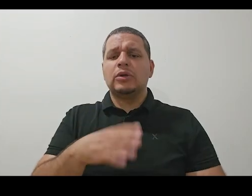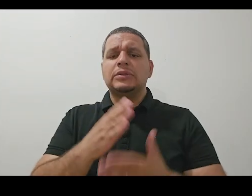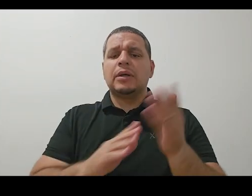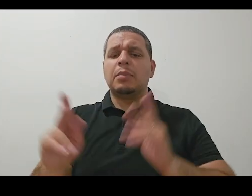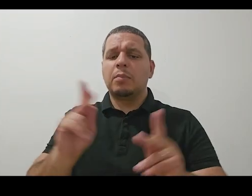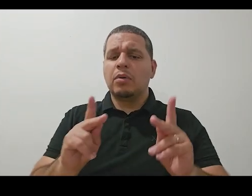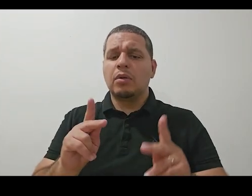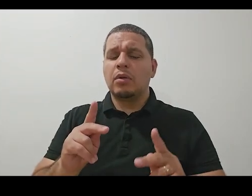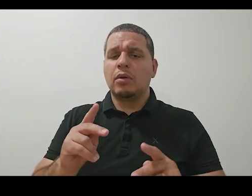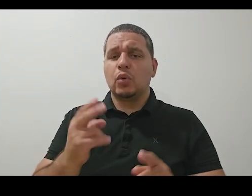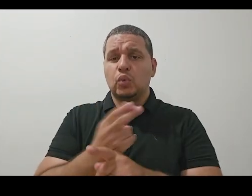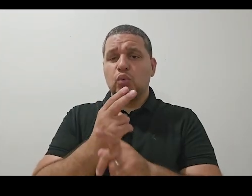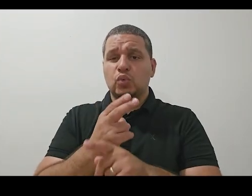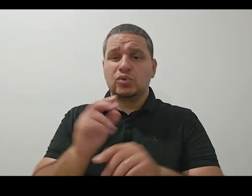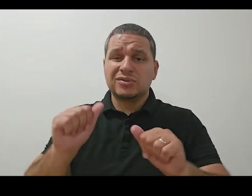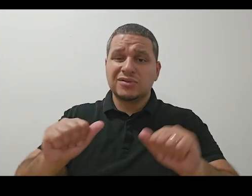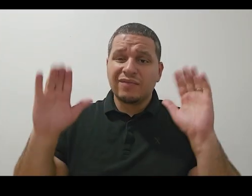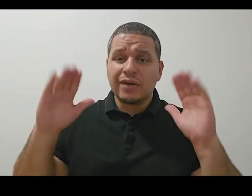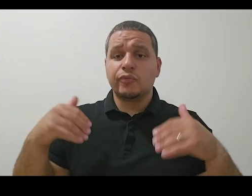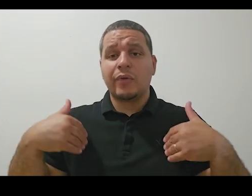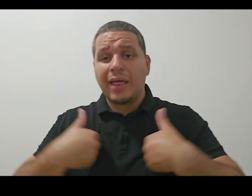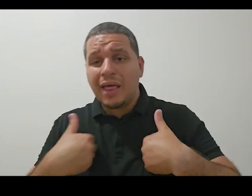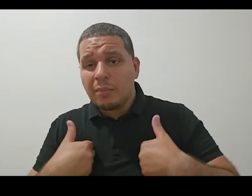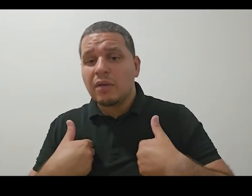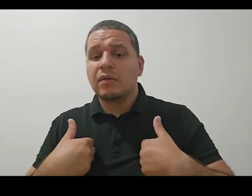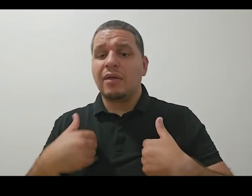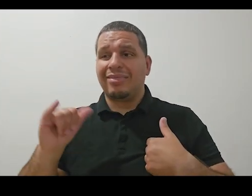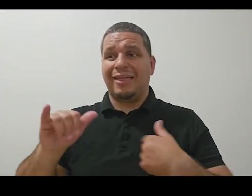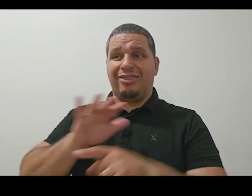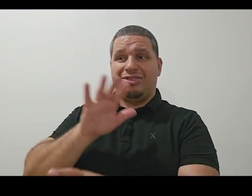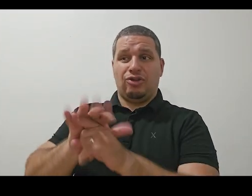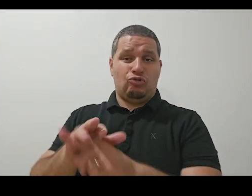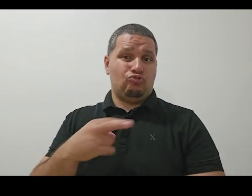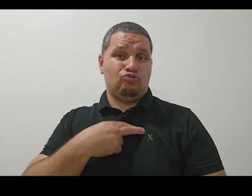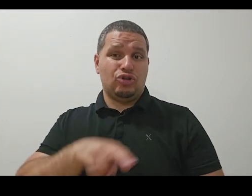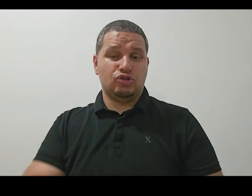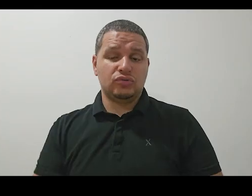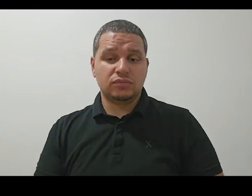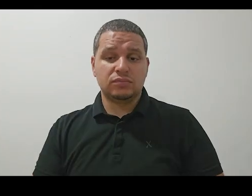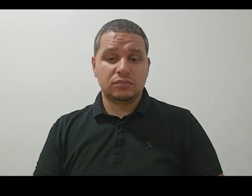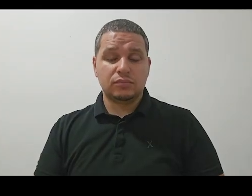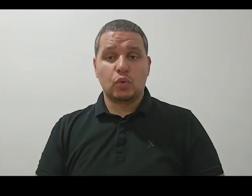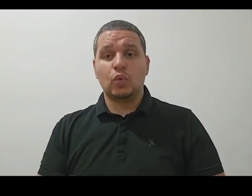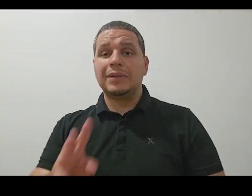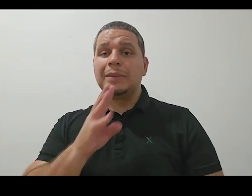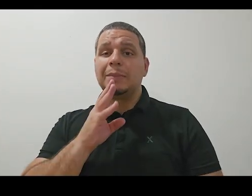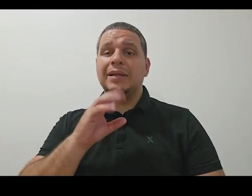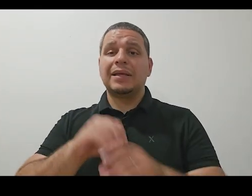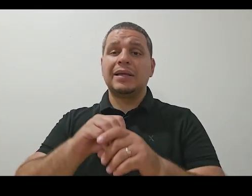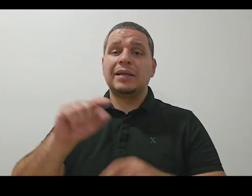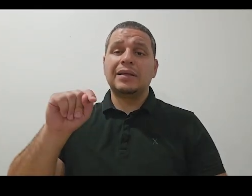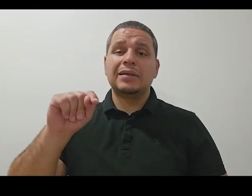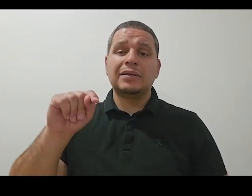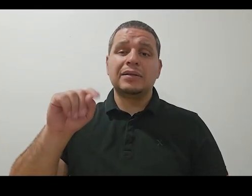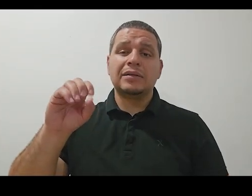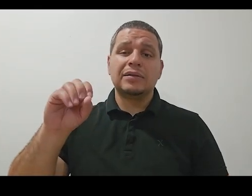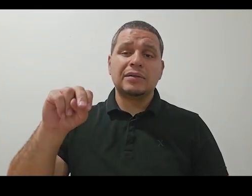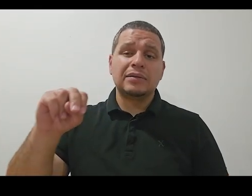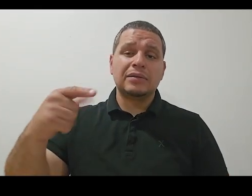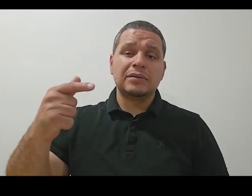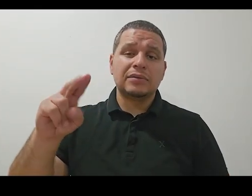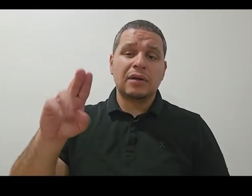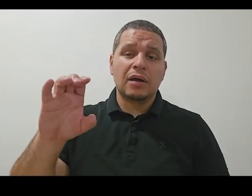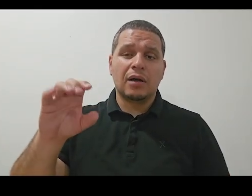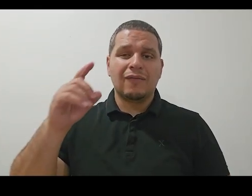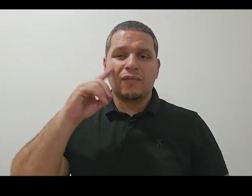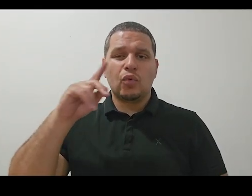some people like use sacrifices of animals or whatever, and that's just their religion, right? Or they're speaking in tongue, right? And that's like, I